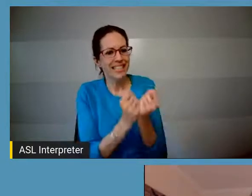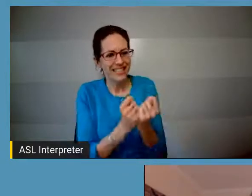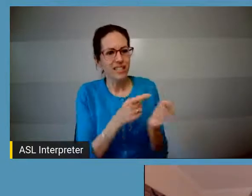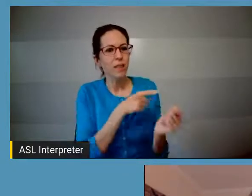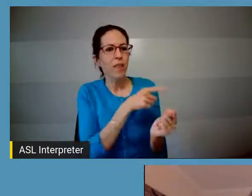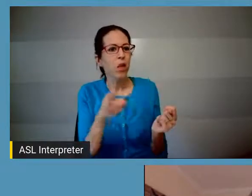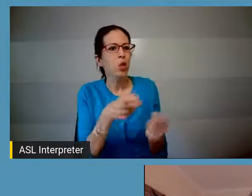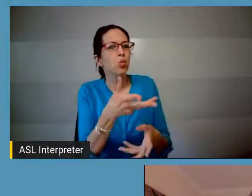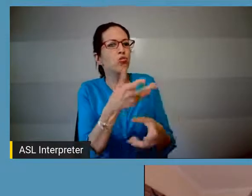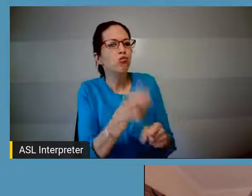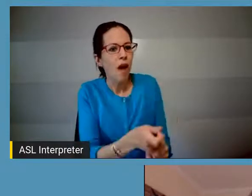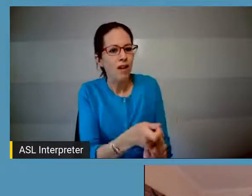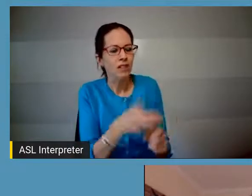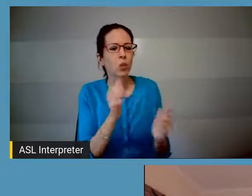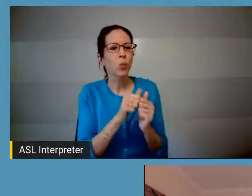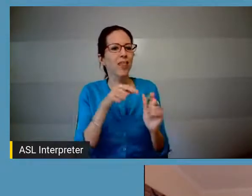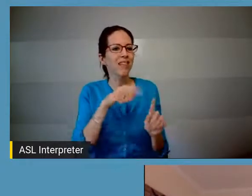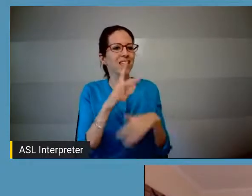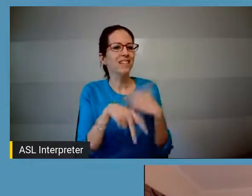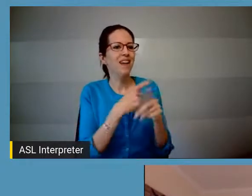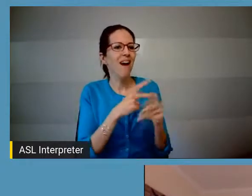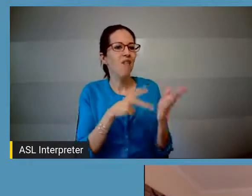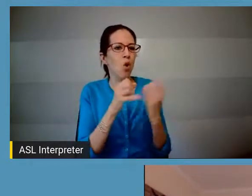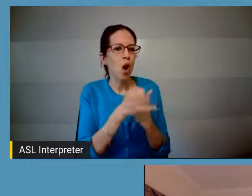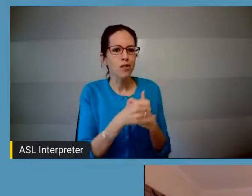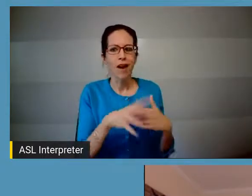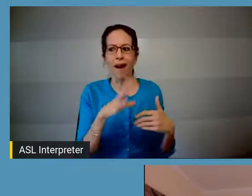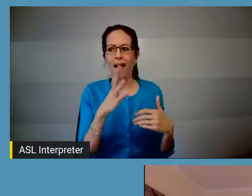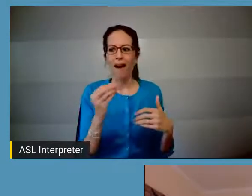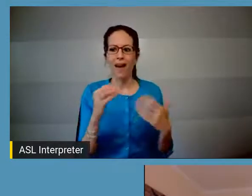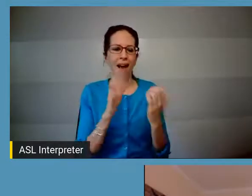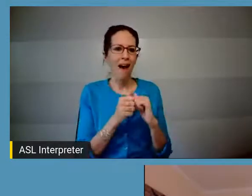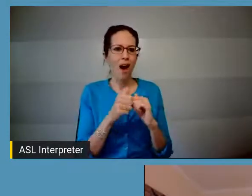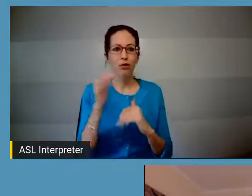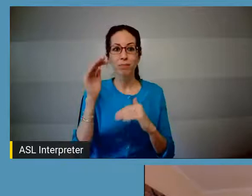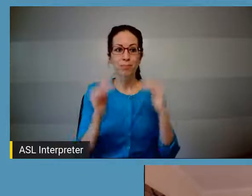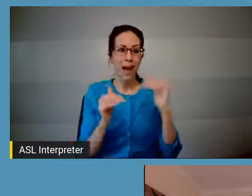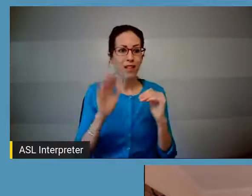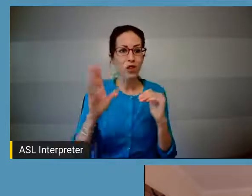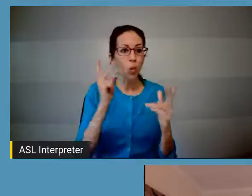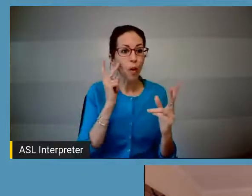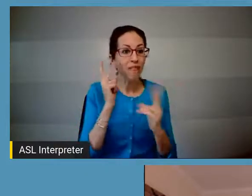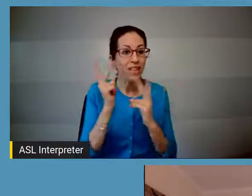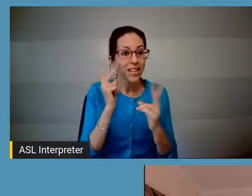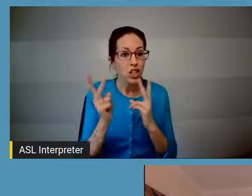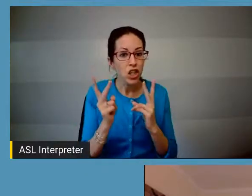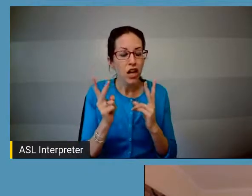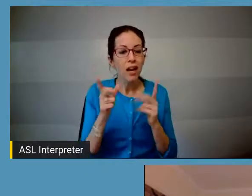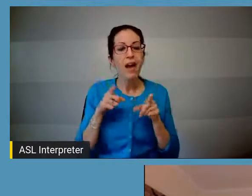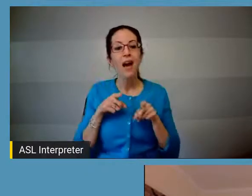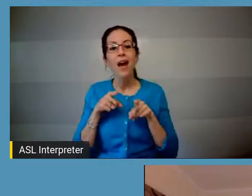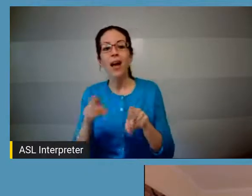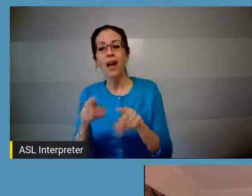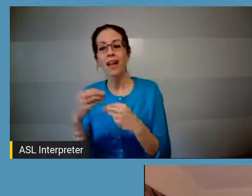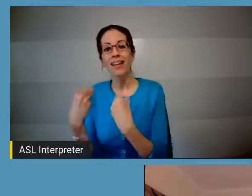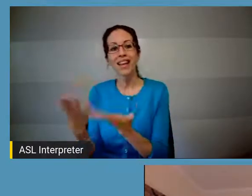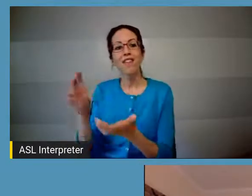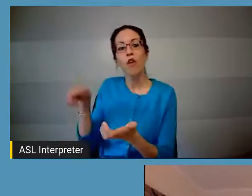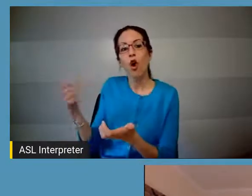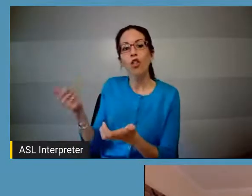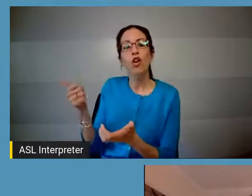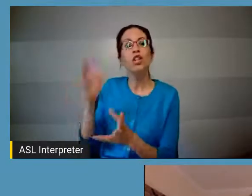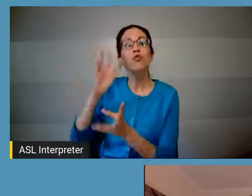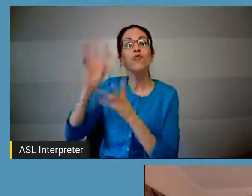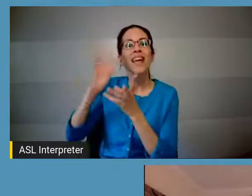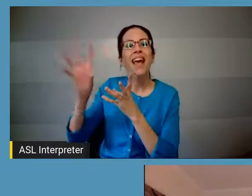with a project like this? And how do you balance your vision while still giving others creative agency?